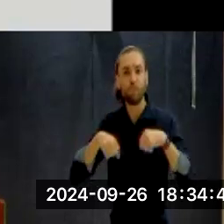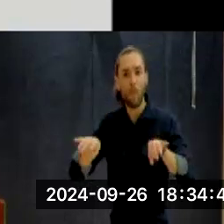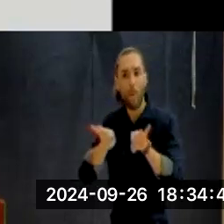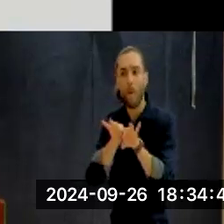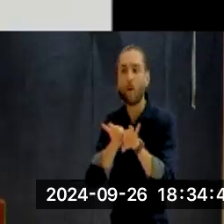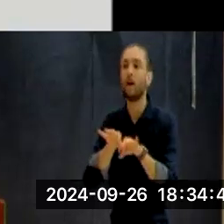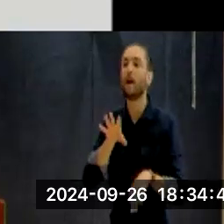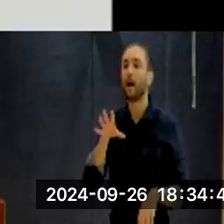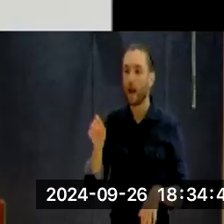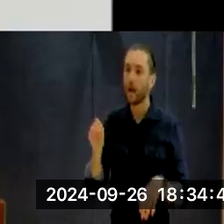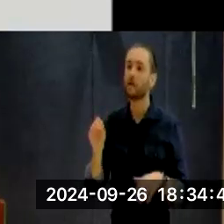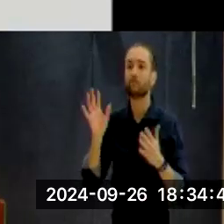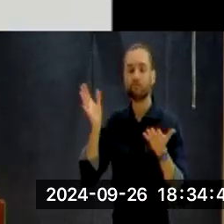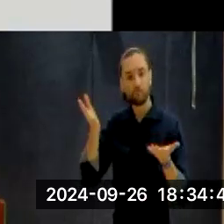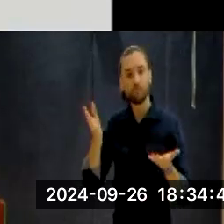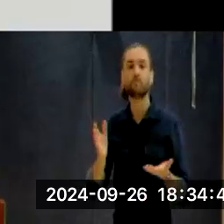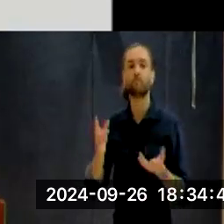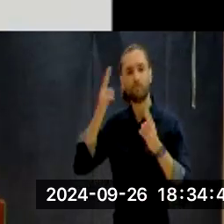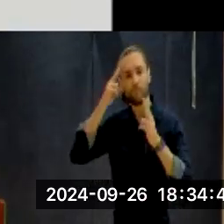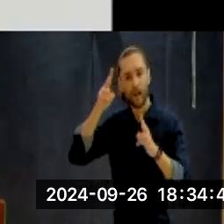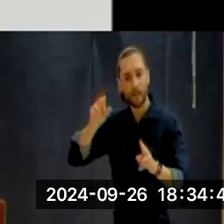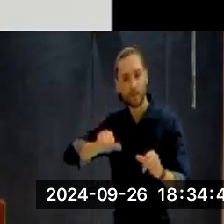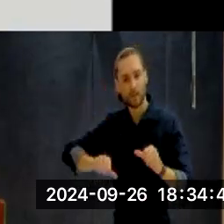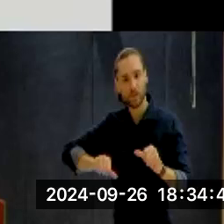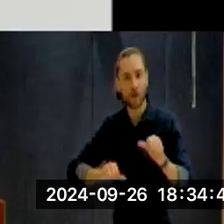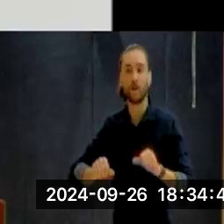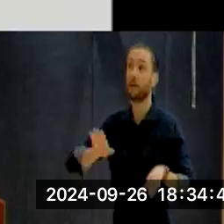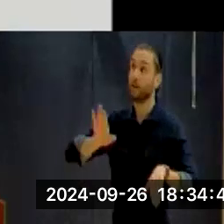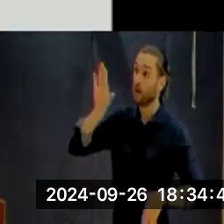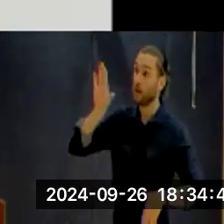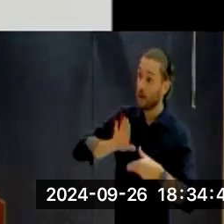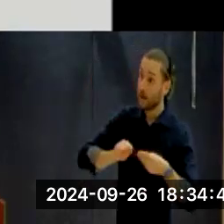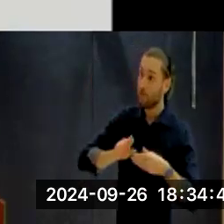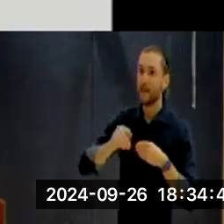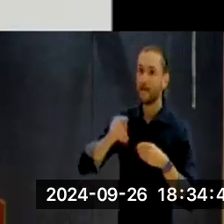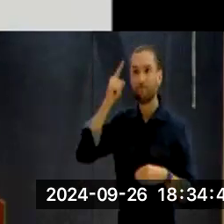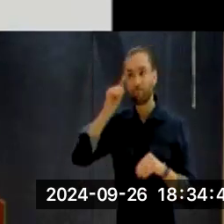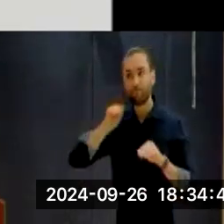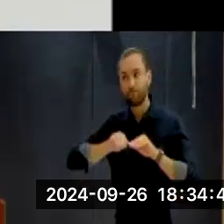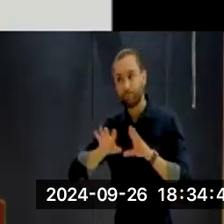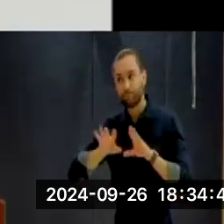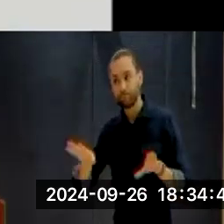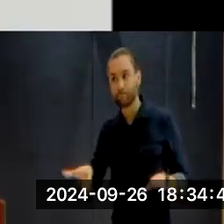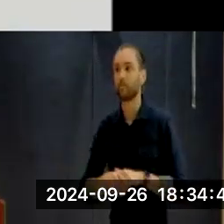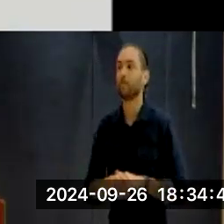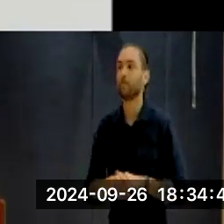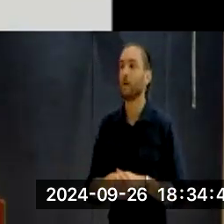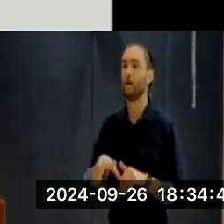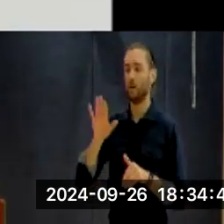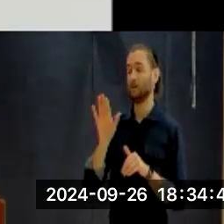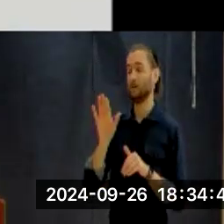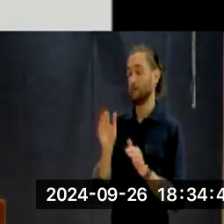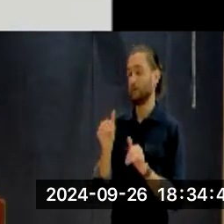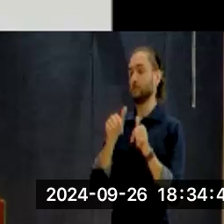just to maintain a respectful space when they're making their comments today. And let me just go over really